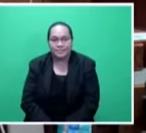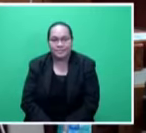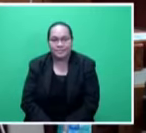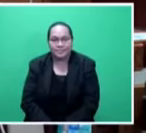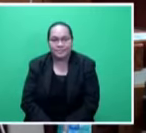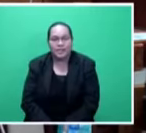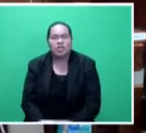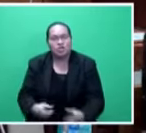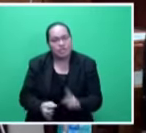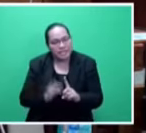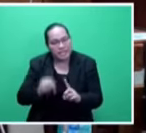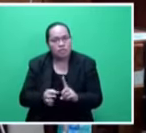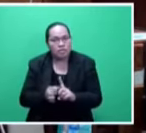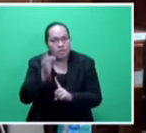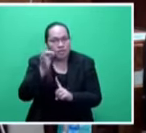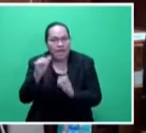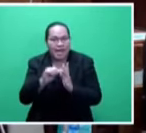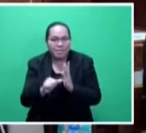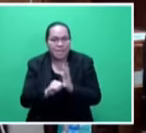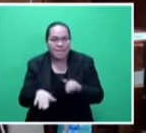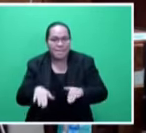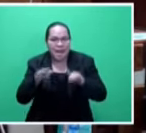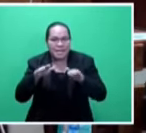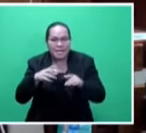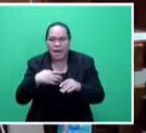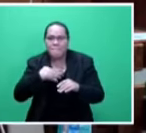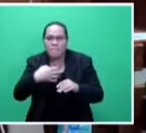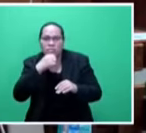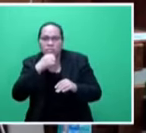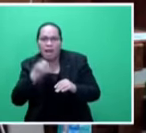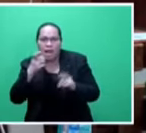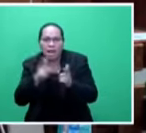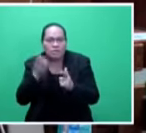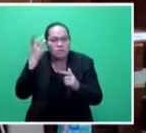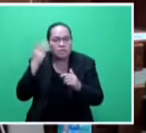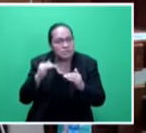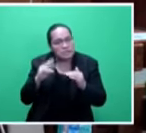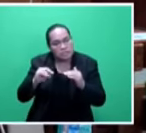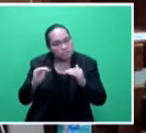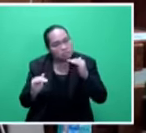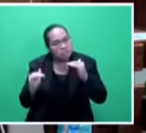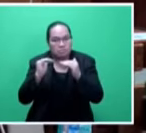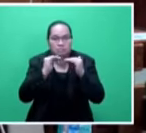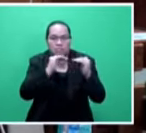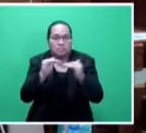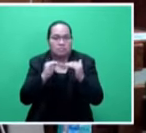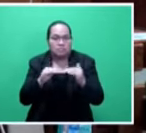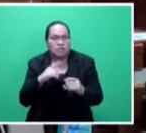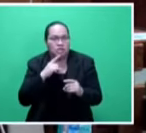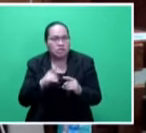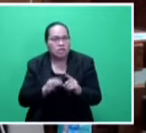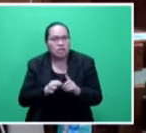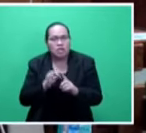Improve on its gender balance in terms of authority staff recruitment as per SDG 5. Be more transparent in its tender process by using